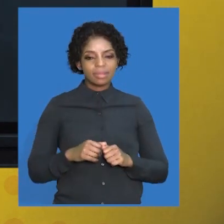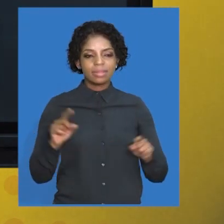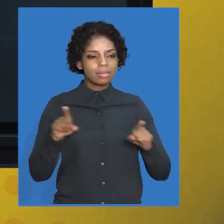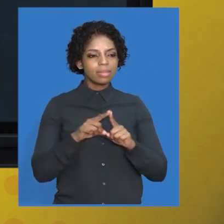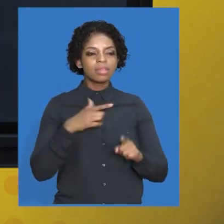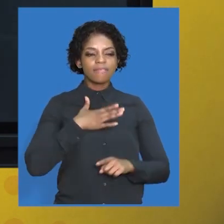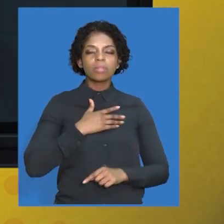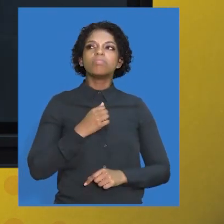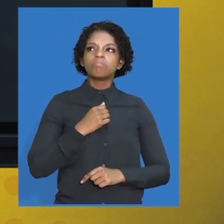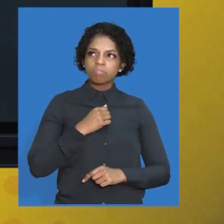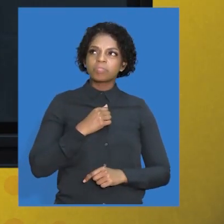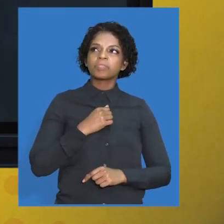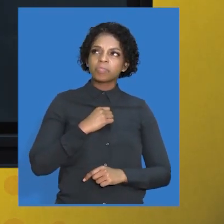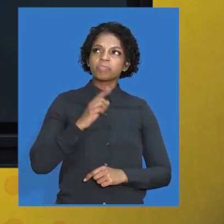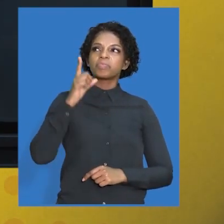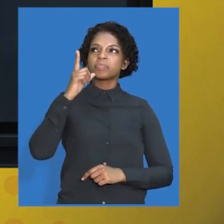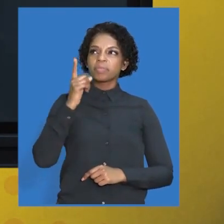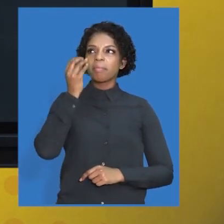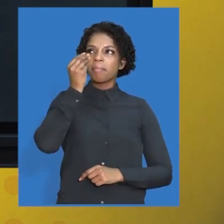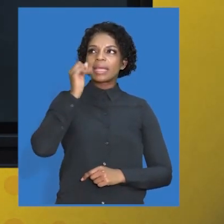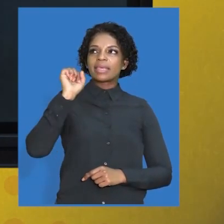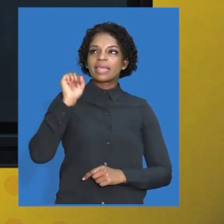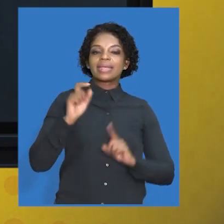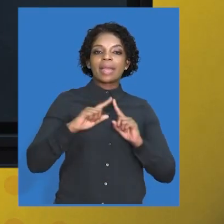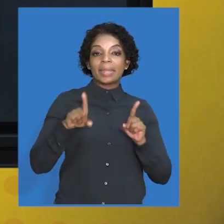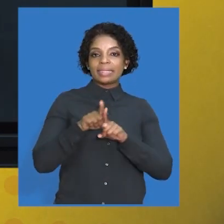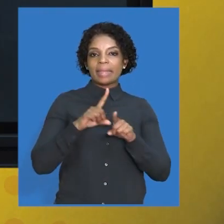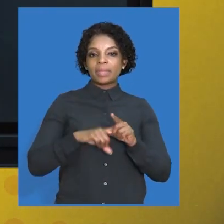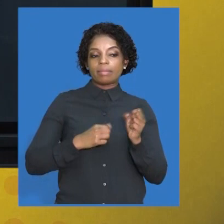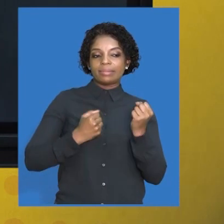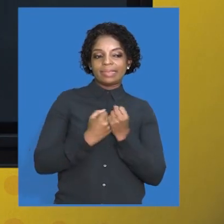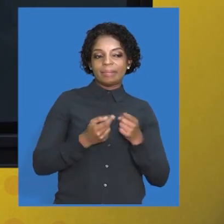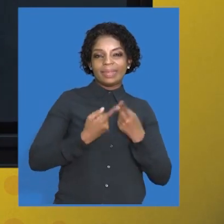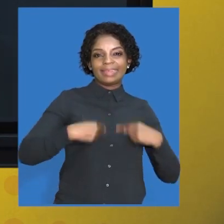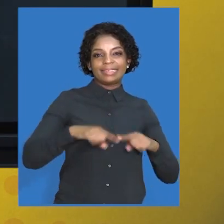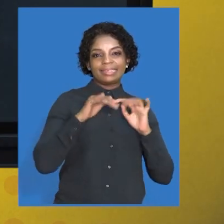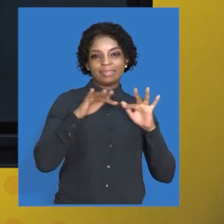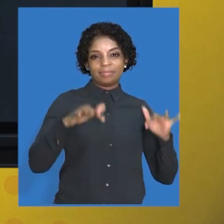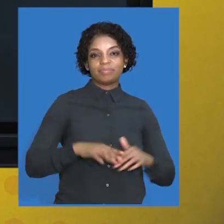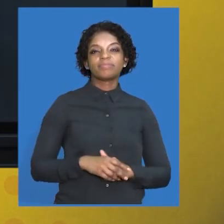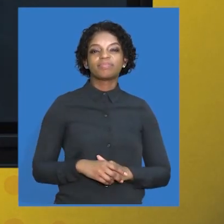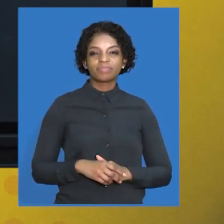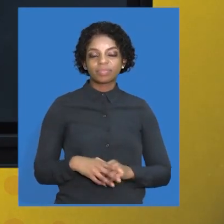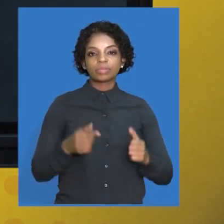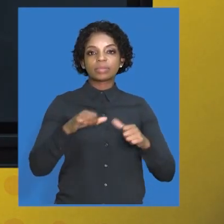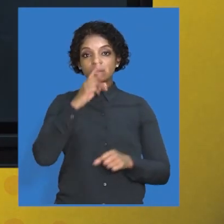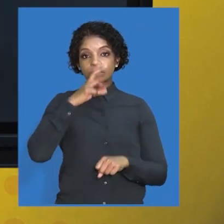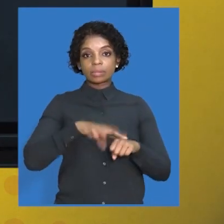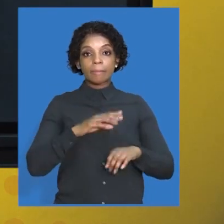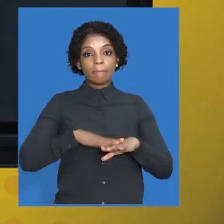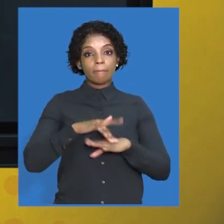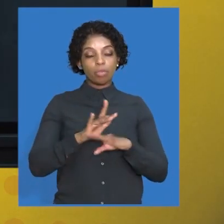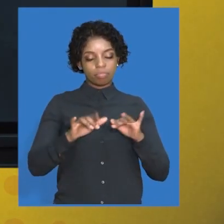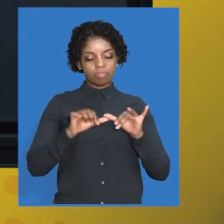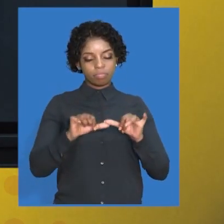business, yes, they look after themselves, but they also look after their community. And that will lead to a lot more sustainability for the business